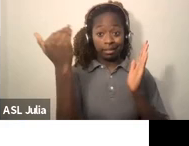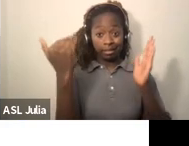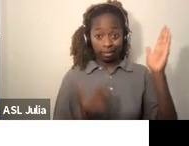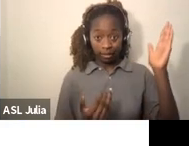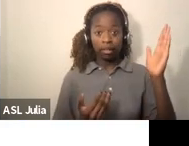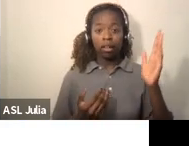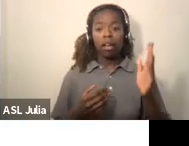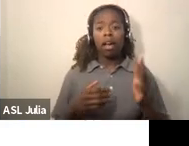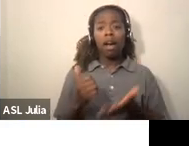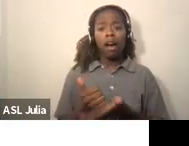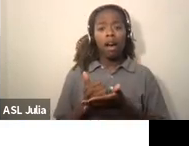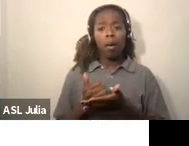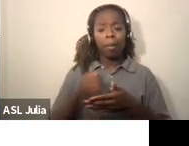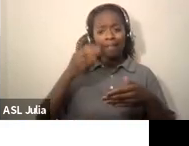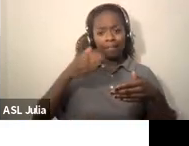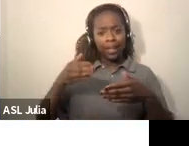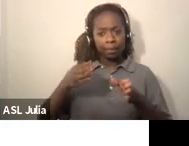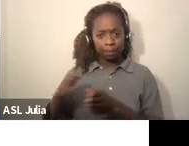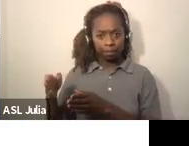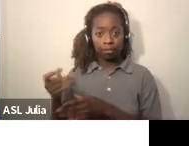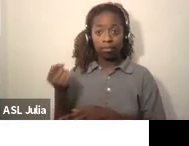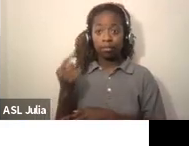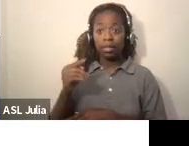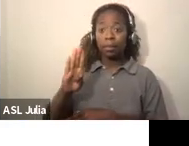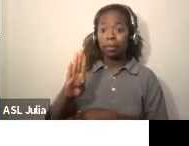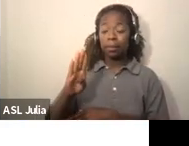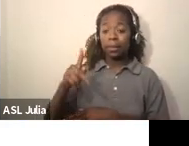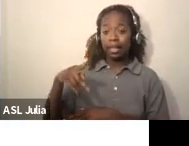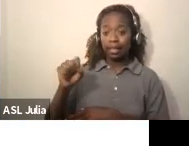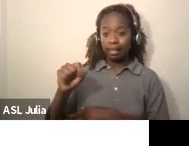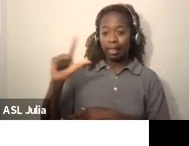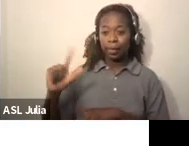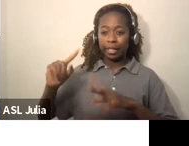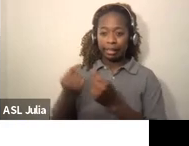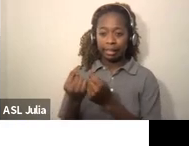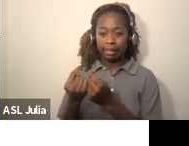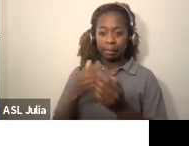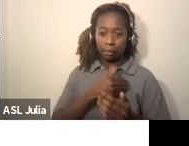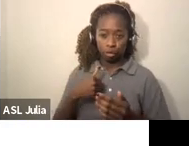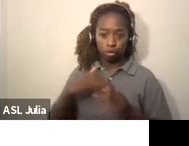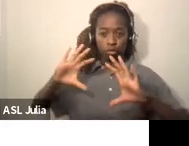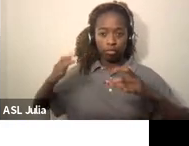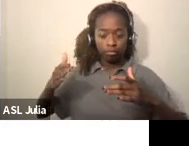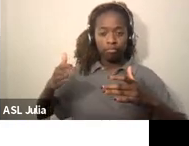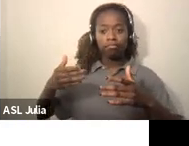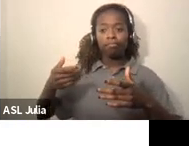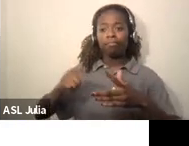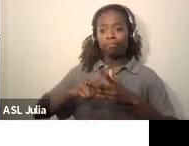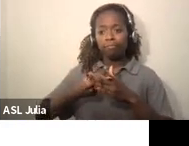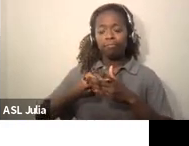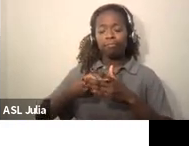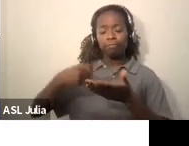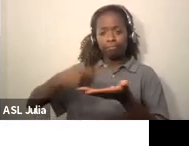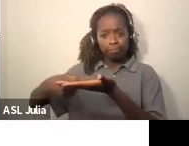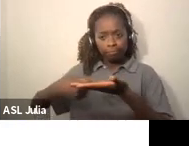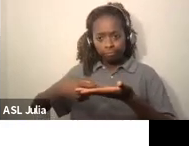completion of the plan a handful of bps library team members began consulting for libraries for the library services city